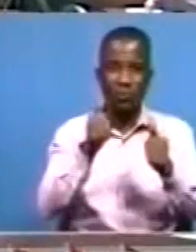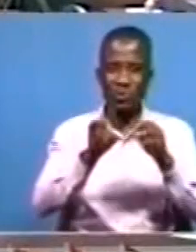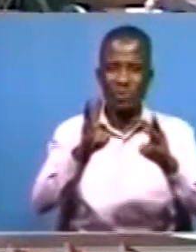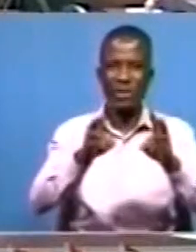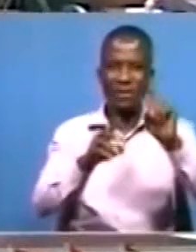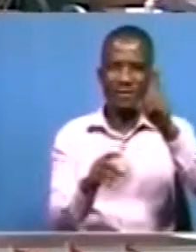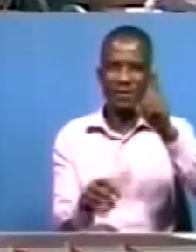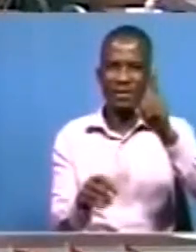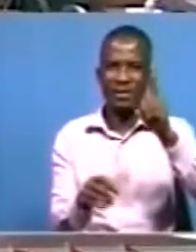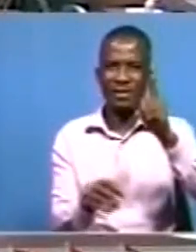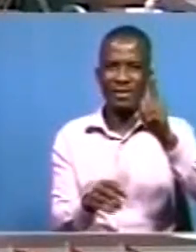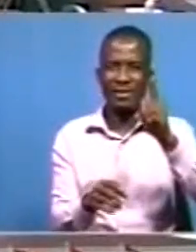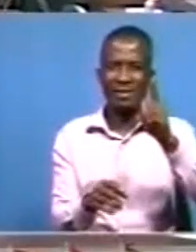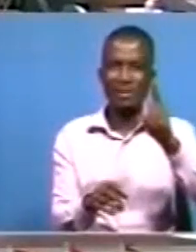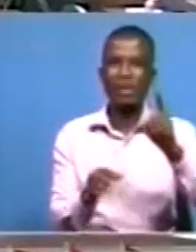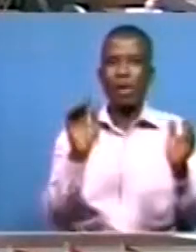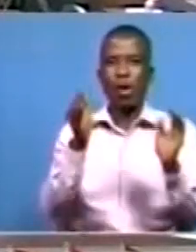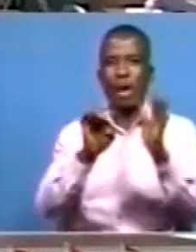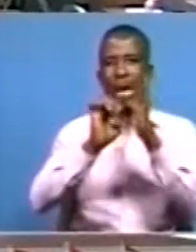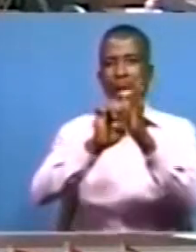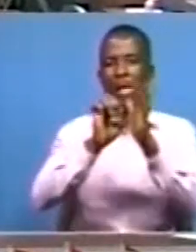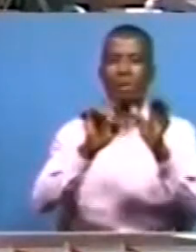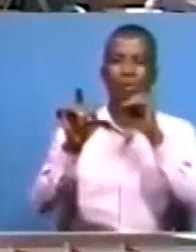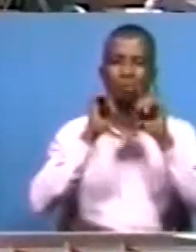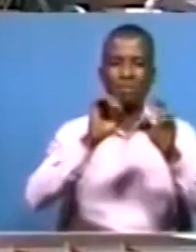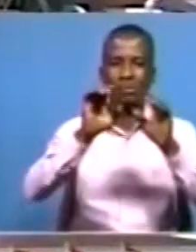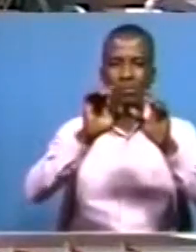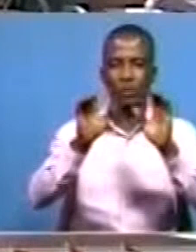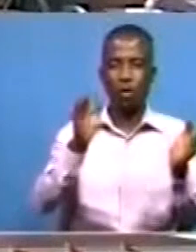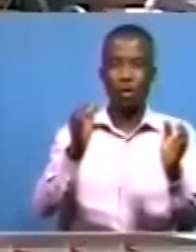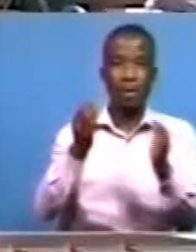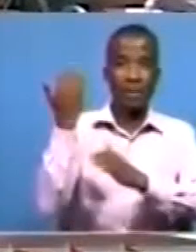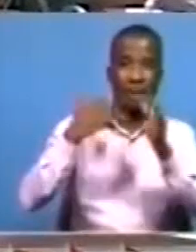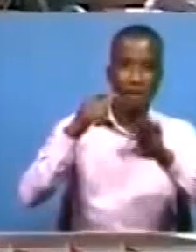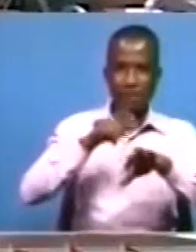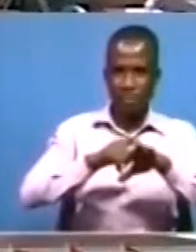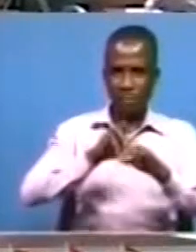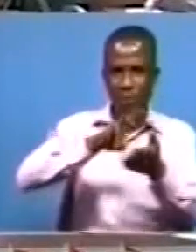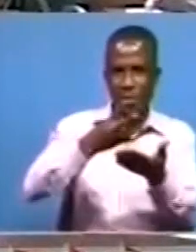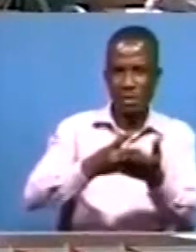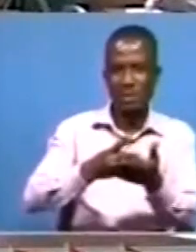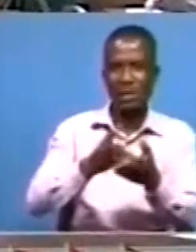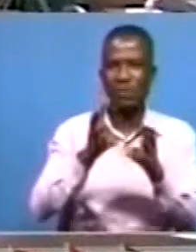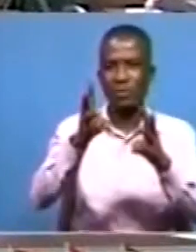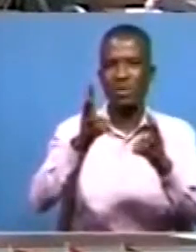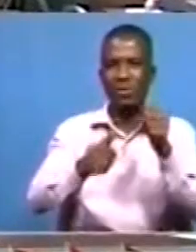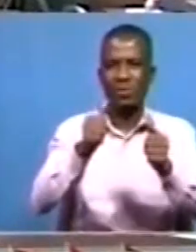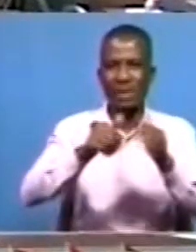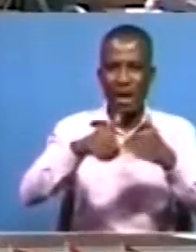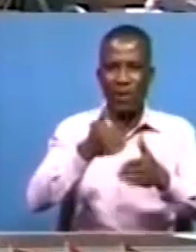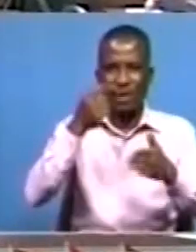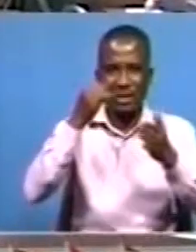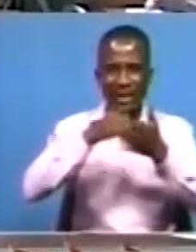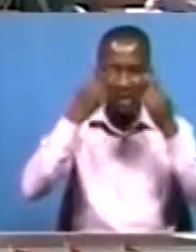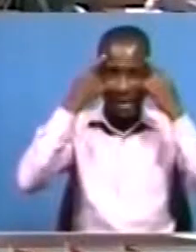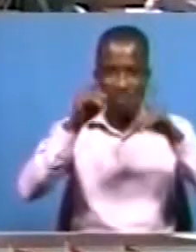First, Dr. Sechum JNC had this to say in clarification on the general nature of witnesses and the specific nature of adverse